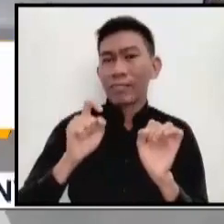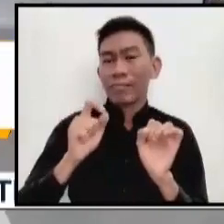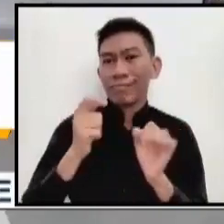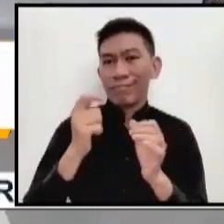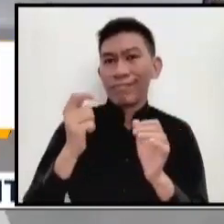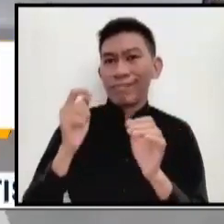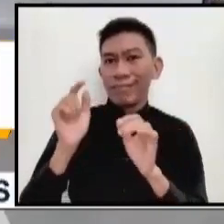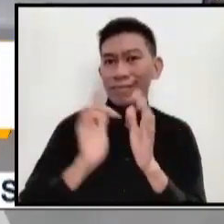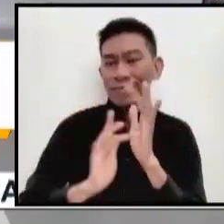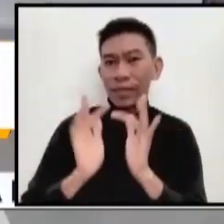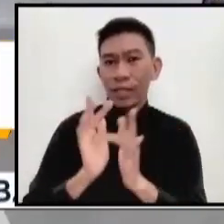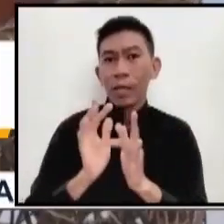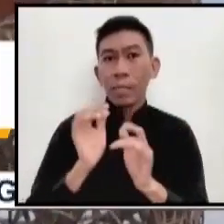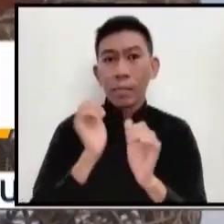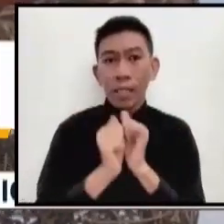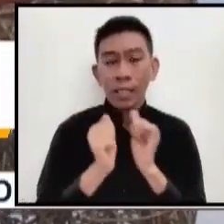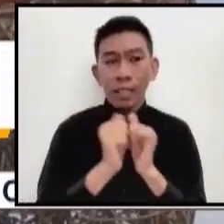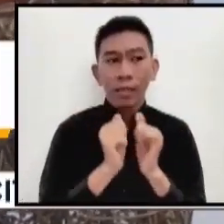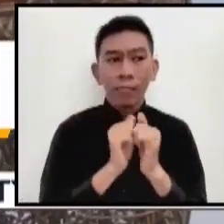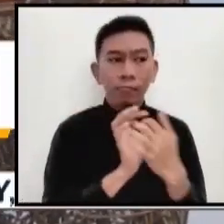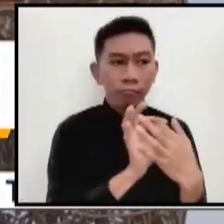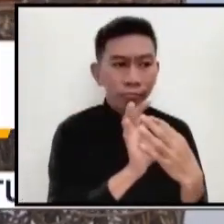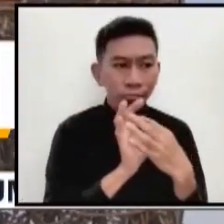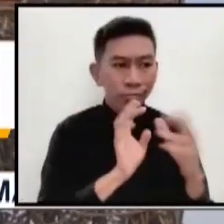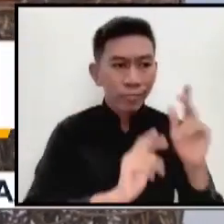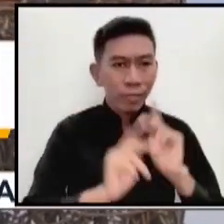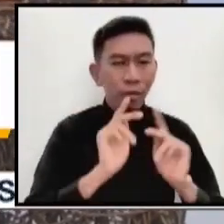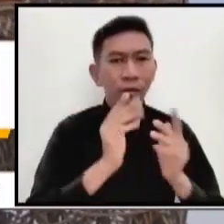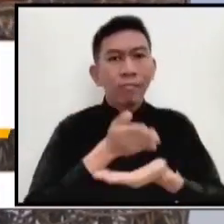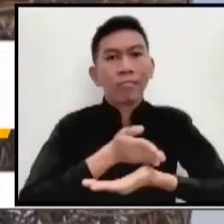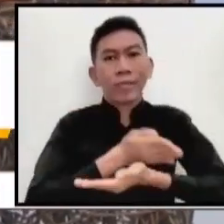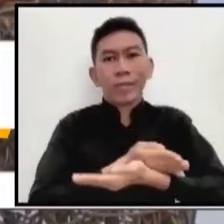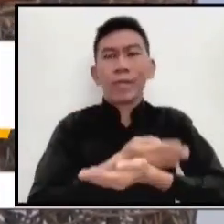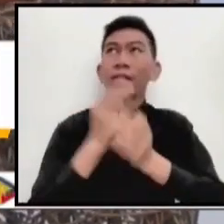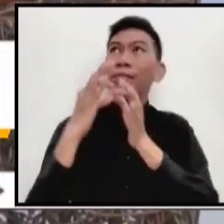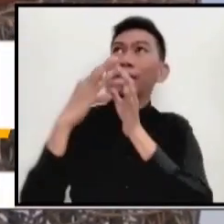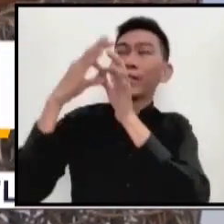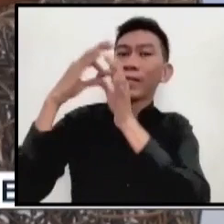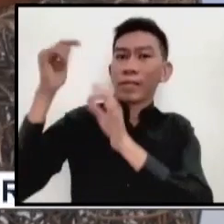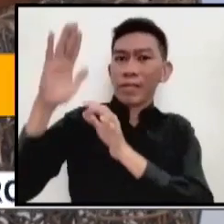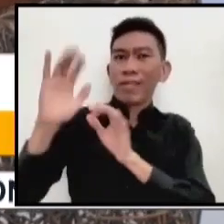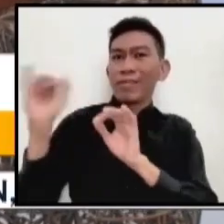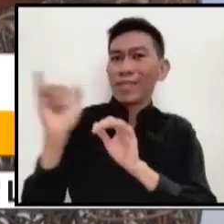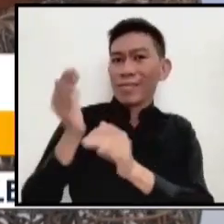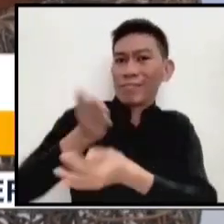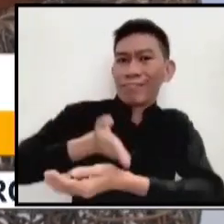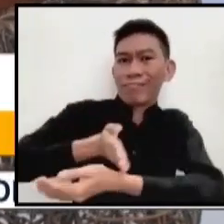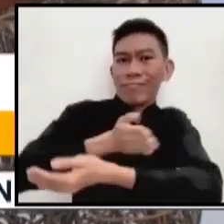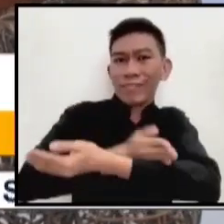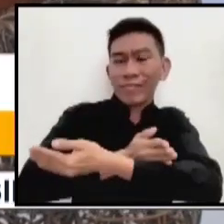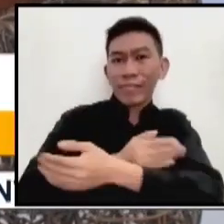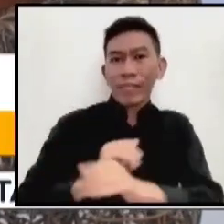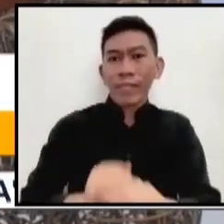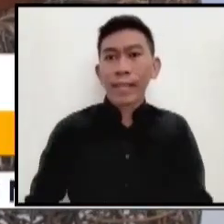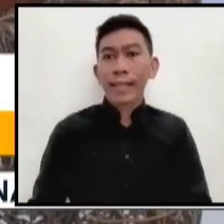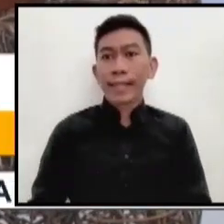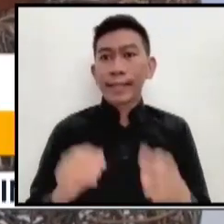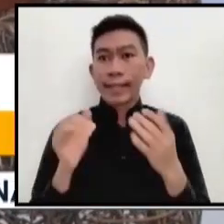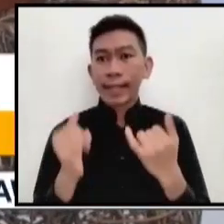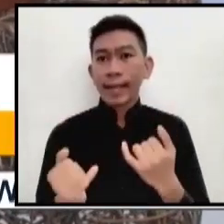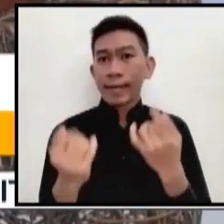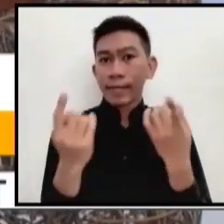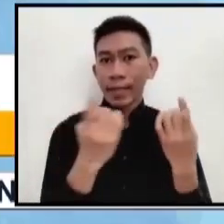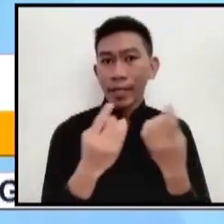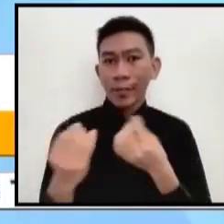ang relasyon mo sa Diyos. Mm-hmm. And all of these things that we are doing, like what I said, they have a place in